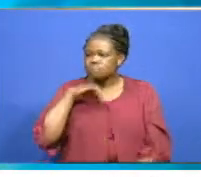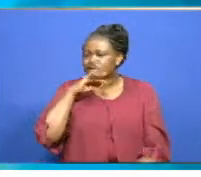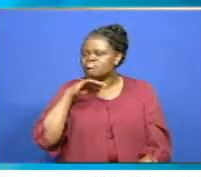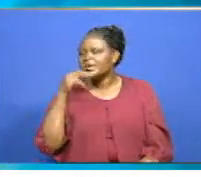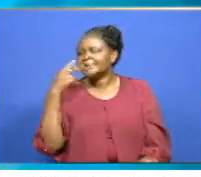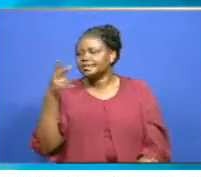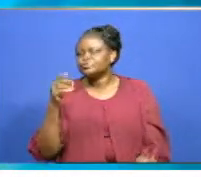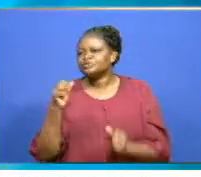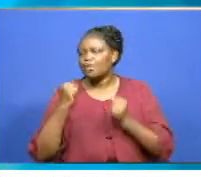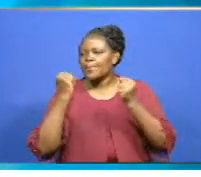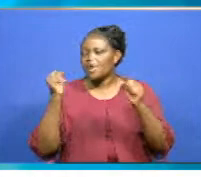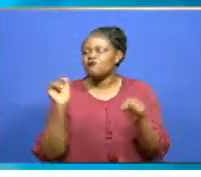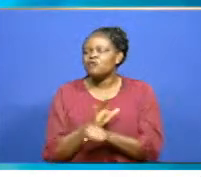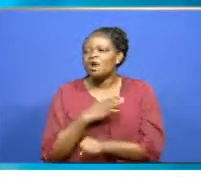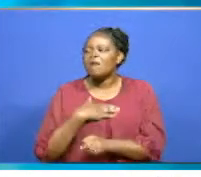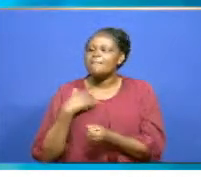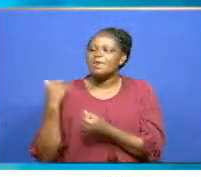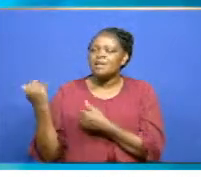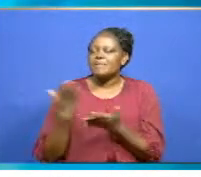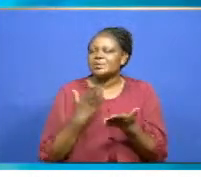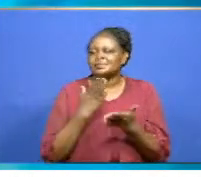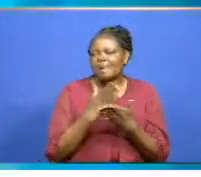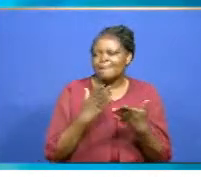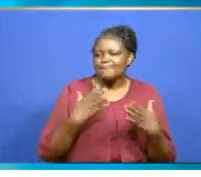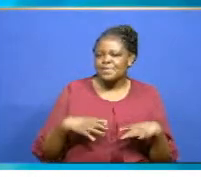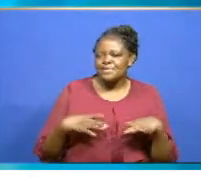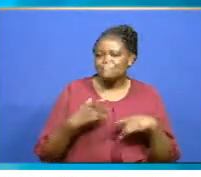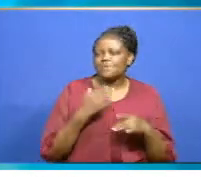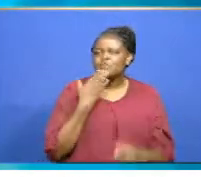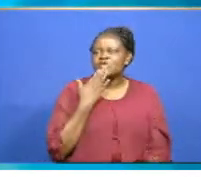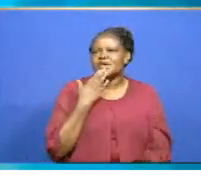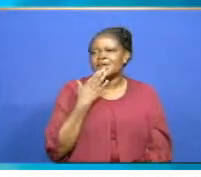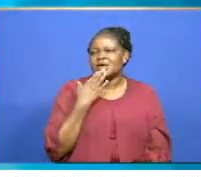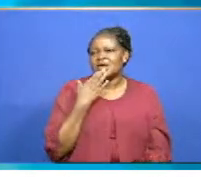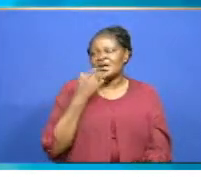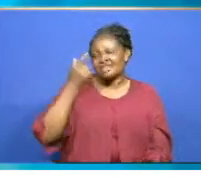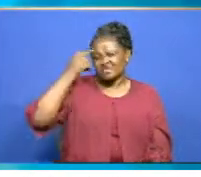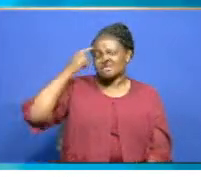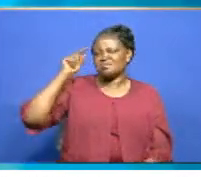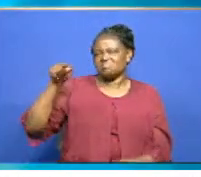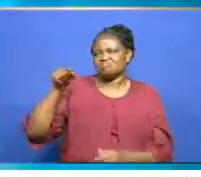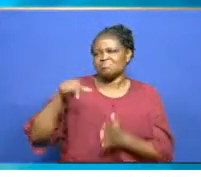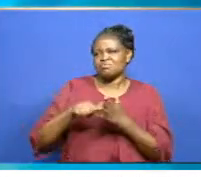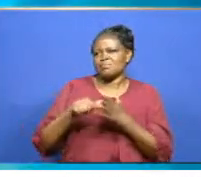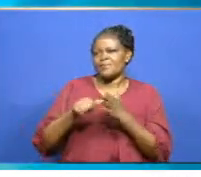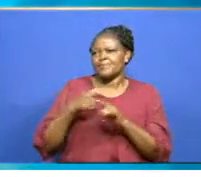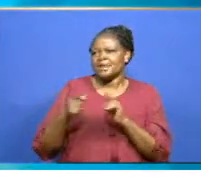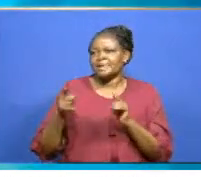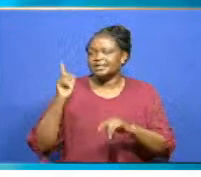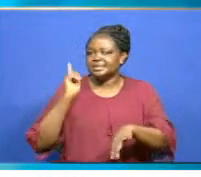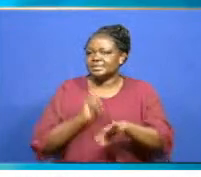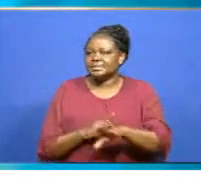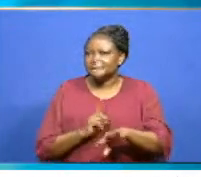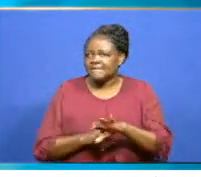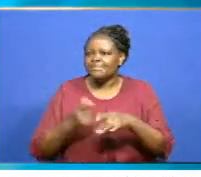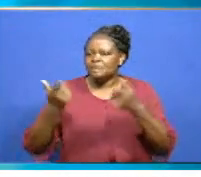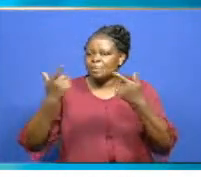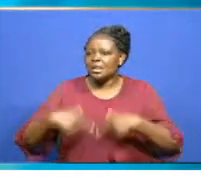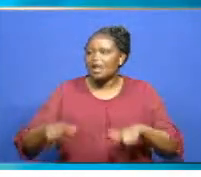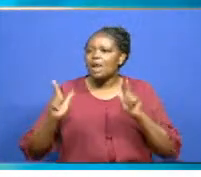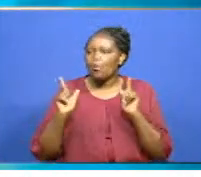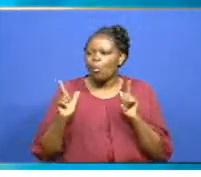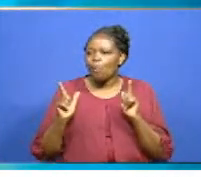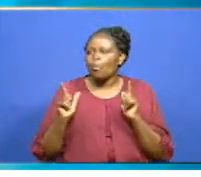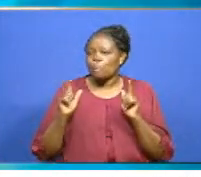are very powerful. I can bring a section of Luhyas. I think that's what he was alluding to. But the day that they will just allow, you know, it